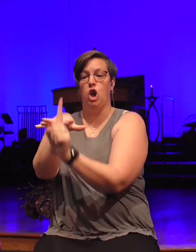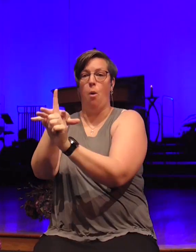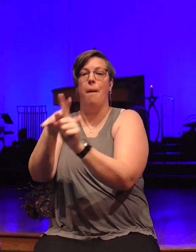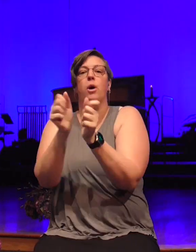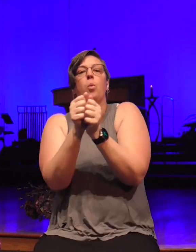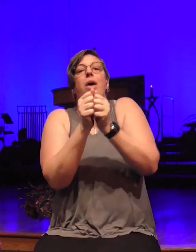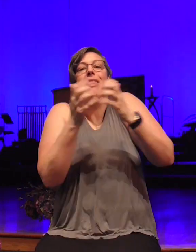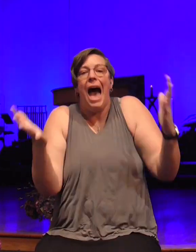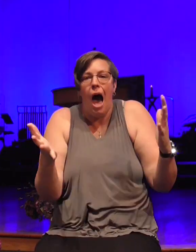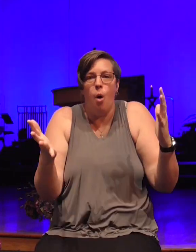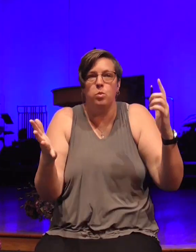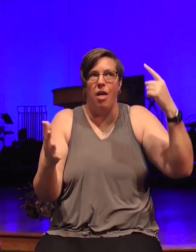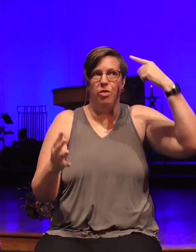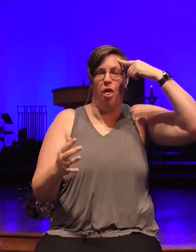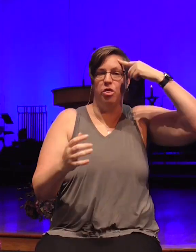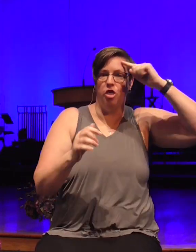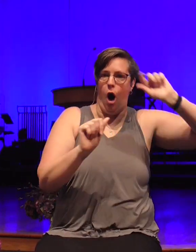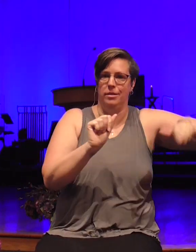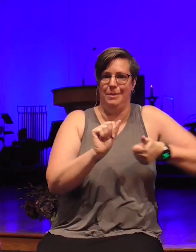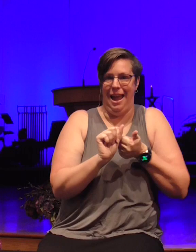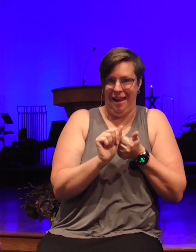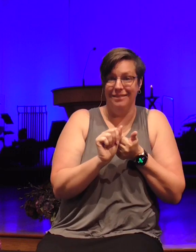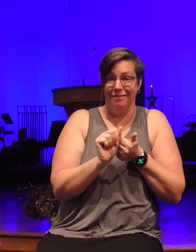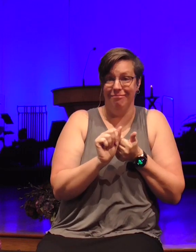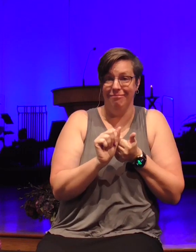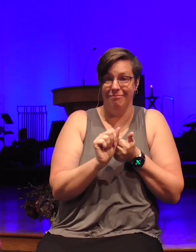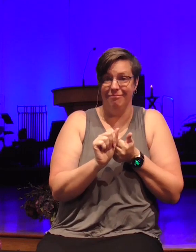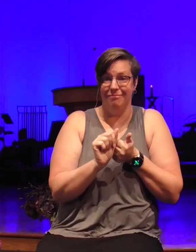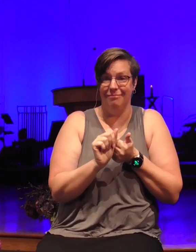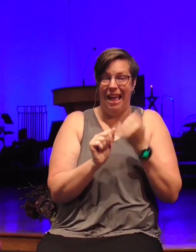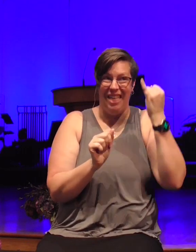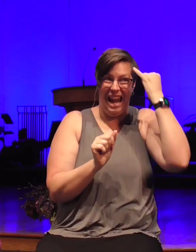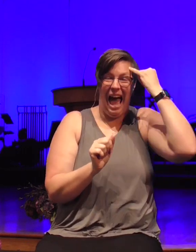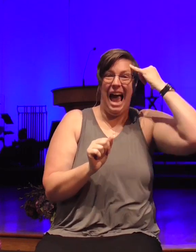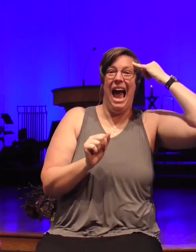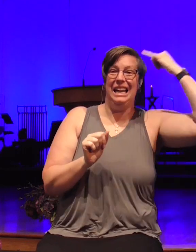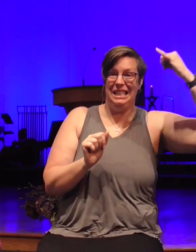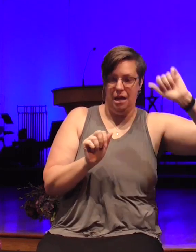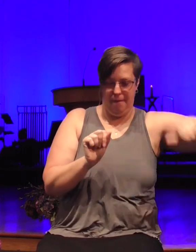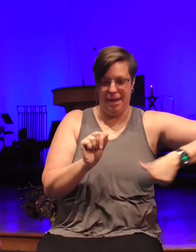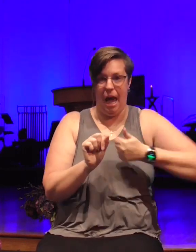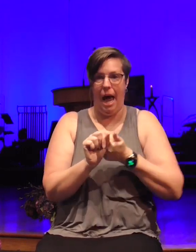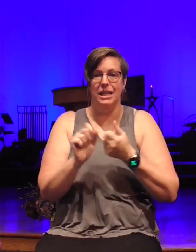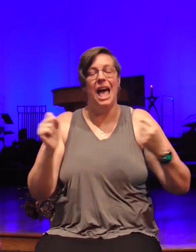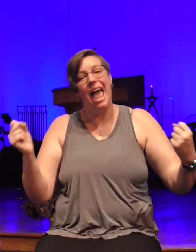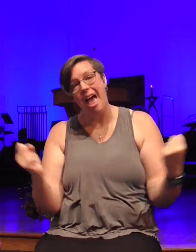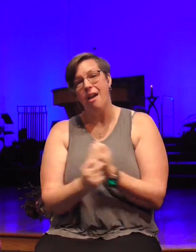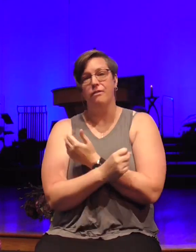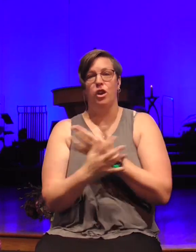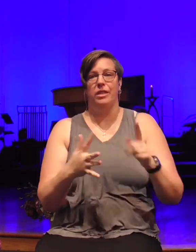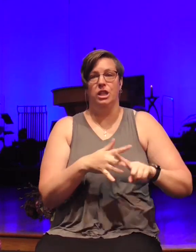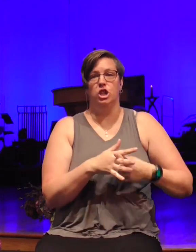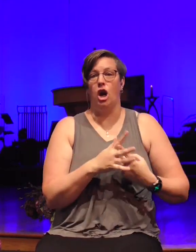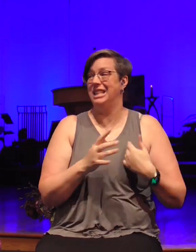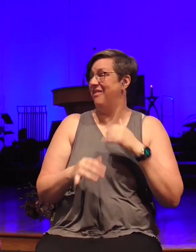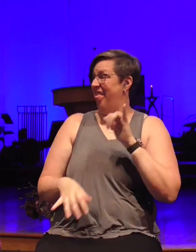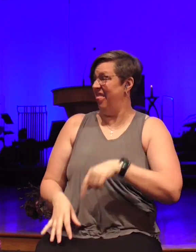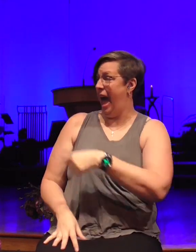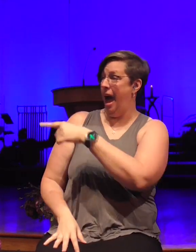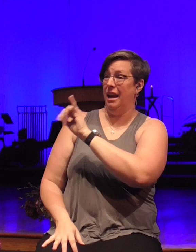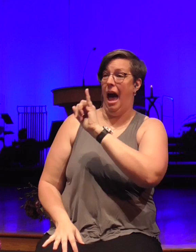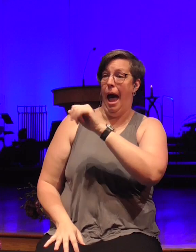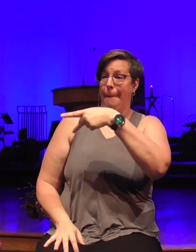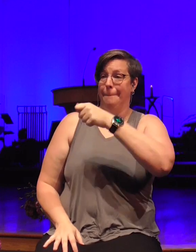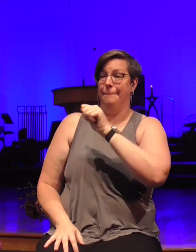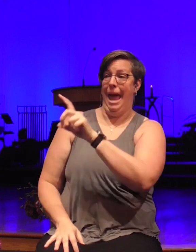a thought to support them, an idea to support them. And so everything starts this way. Even this iPad stand. Somewhere